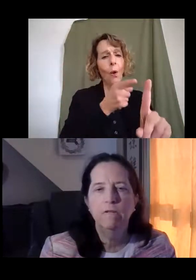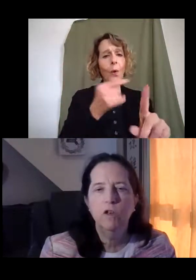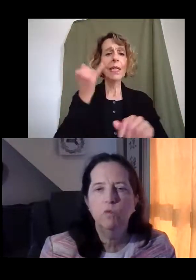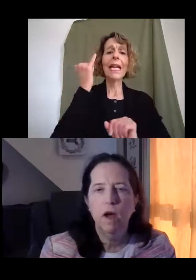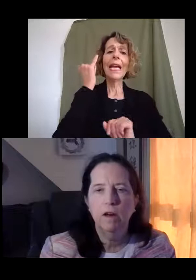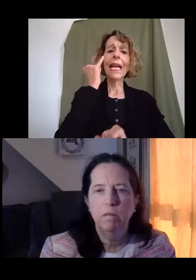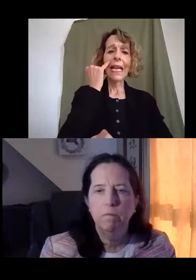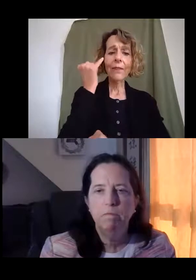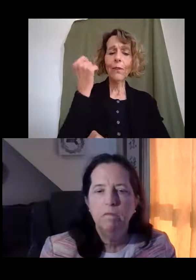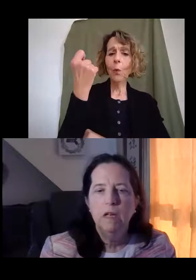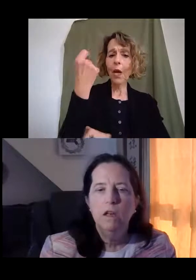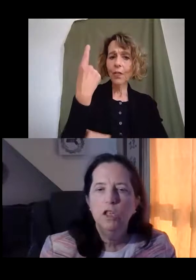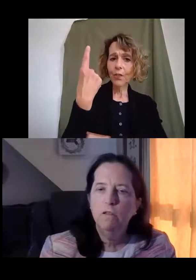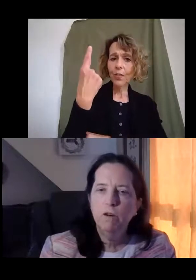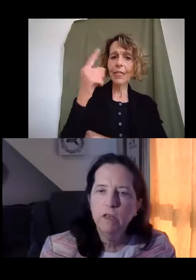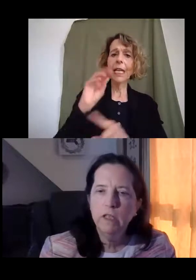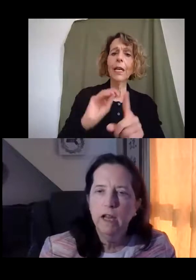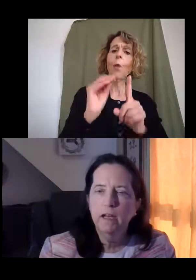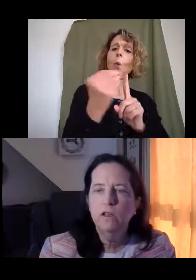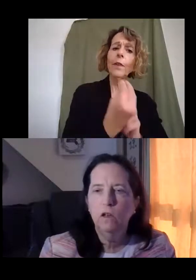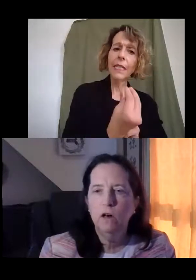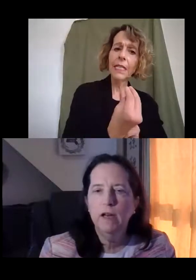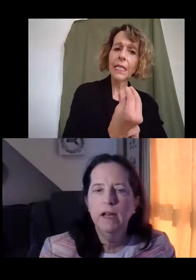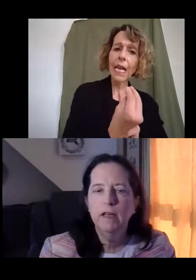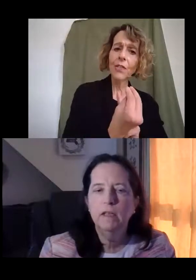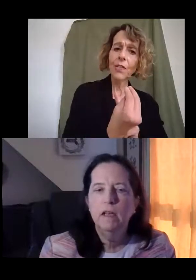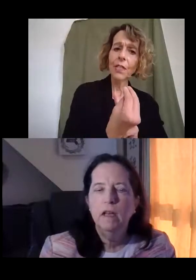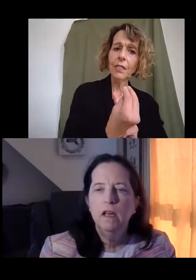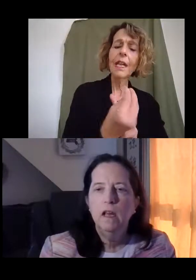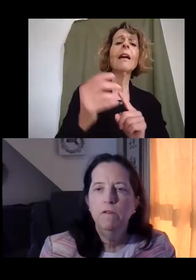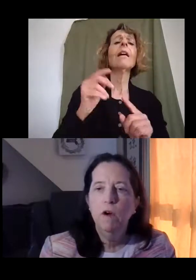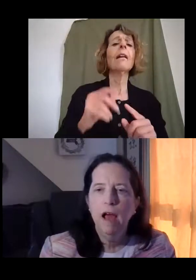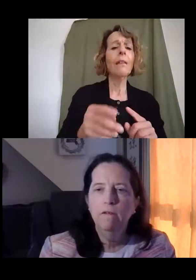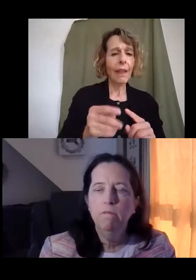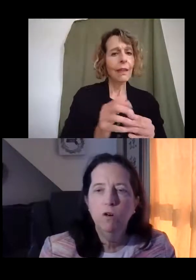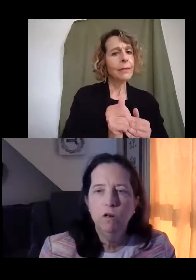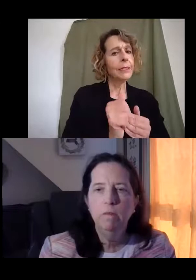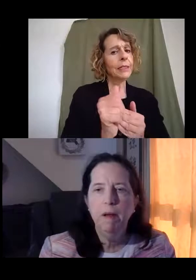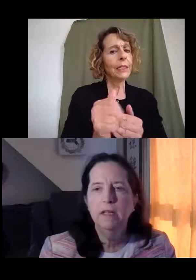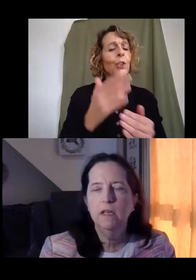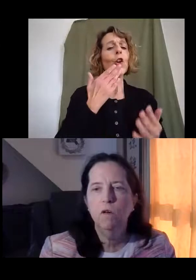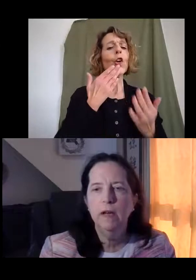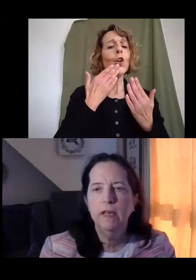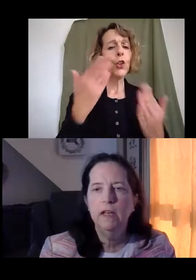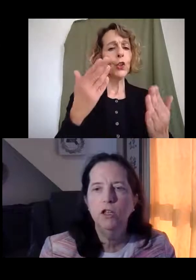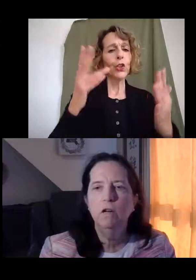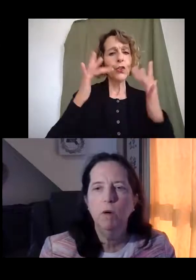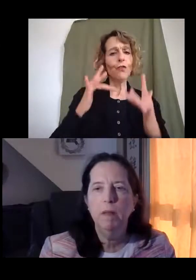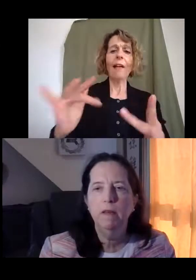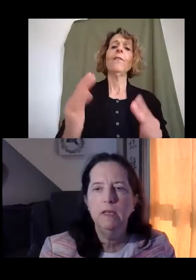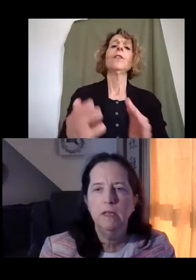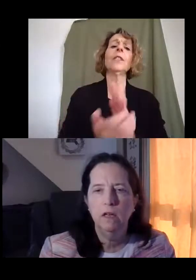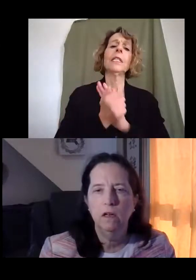of adverse weather. So the first thing to learn is, if you have good basic orientation